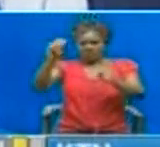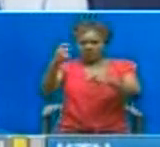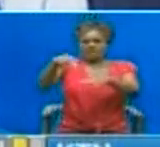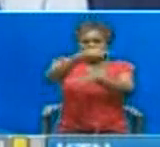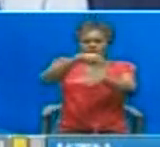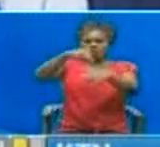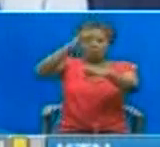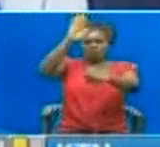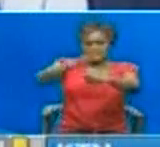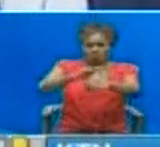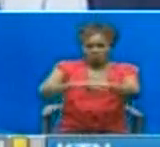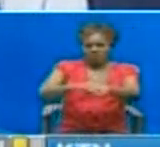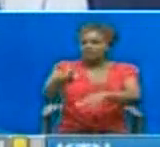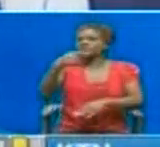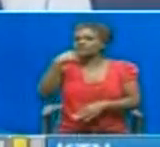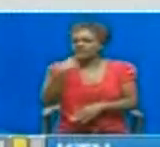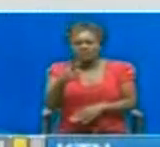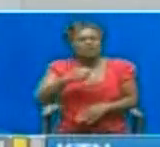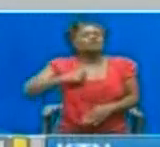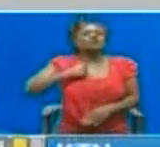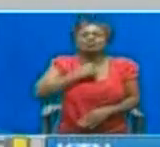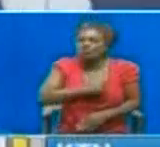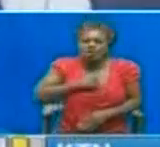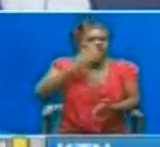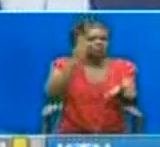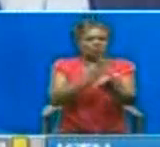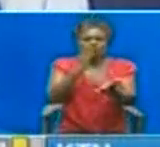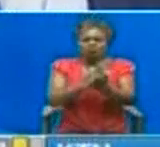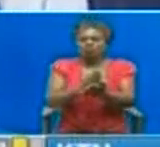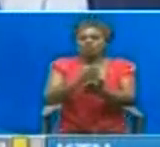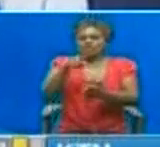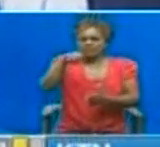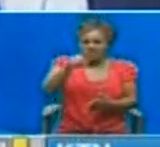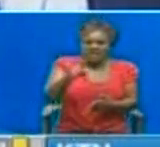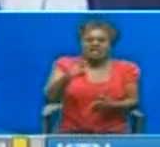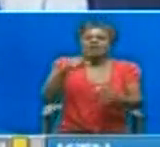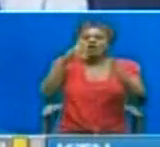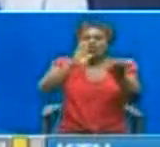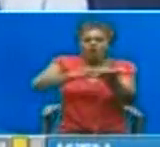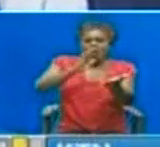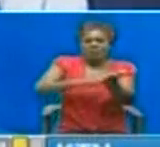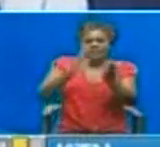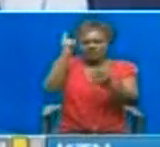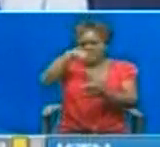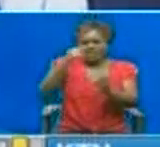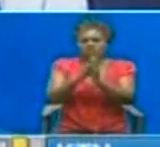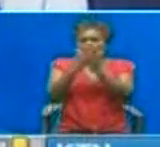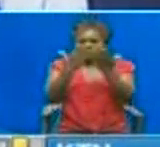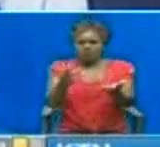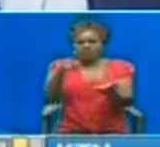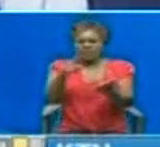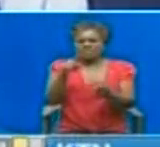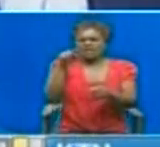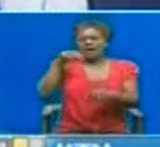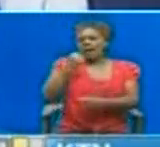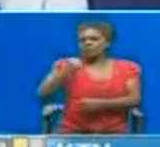national good. Kuria says he is remorseful that on 16th May 2014, he made comments on his Facebook page that were deemed